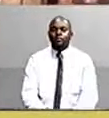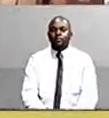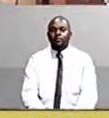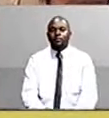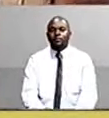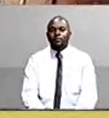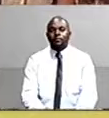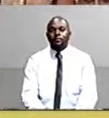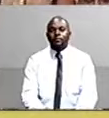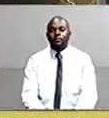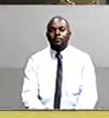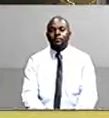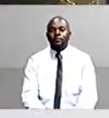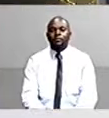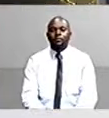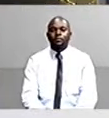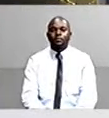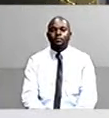News.